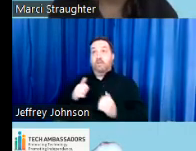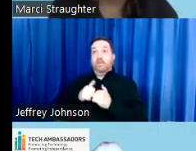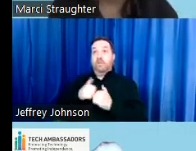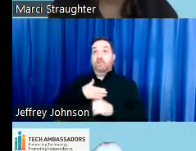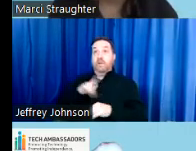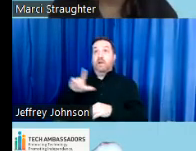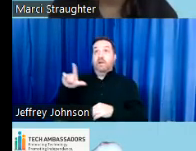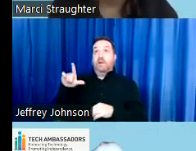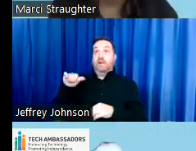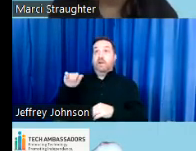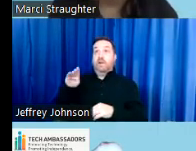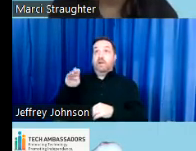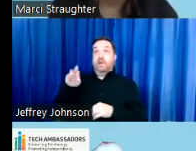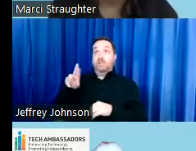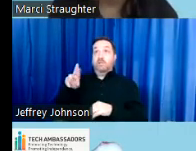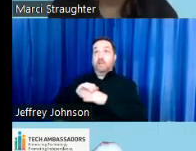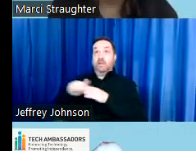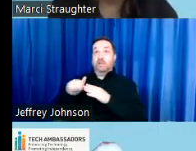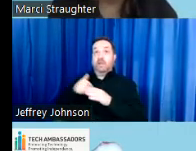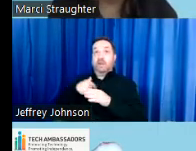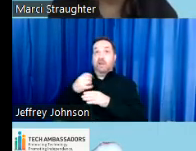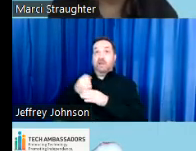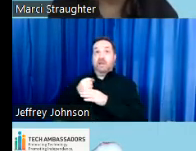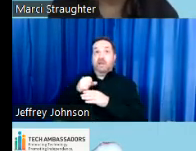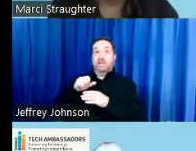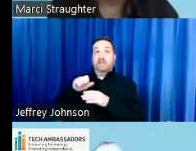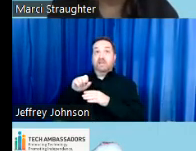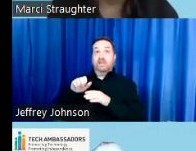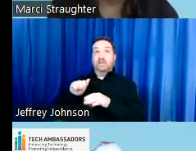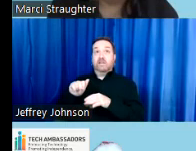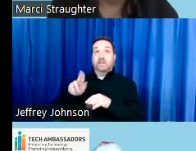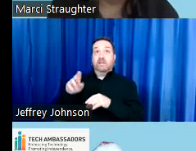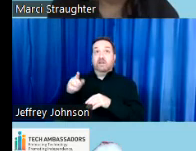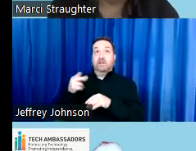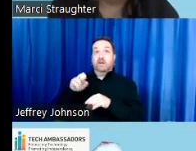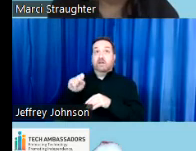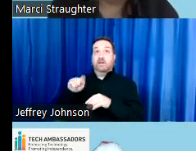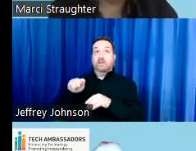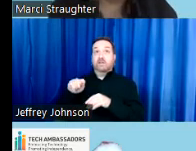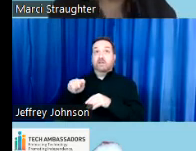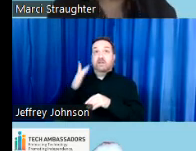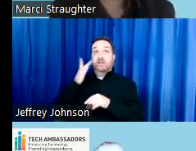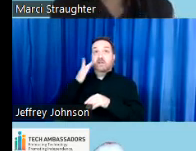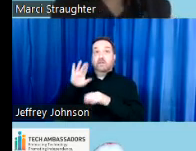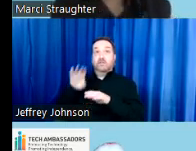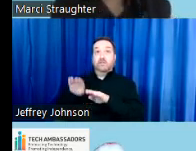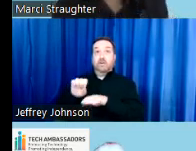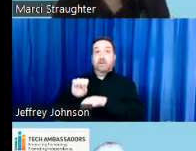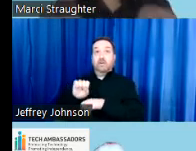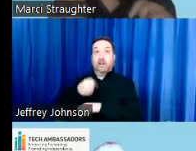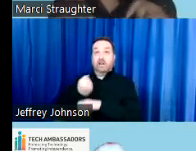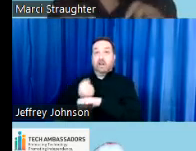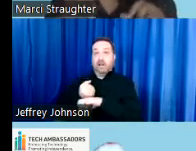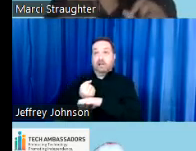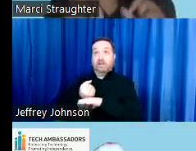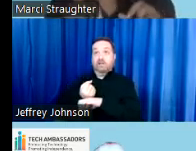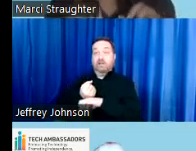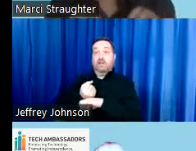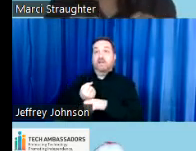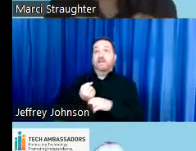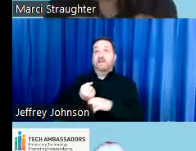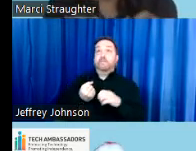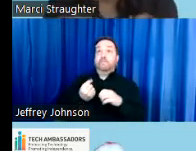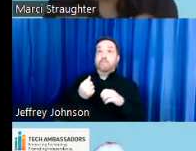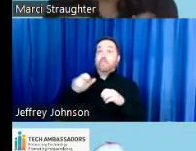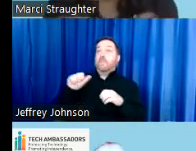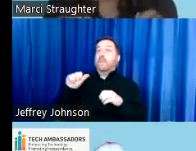got the August door lock. And with the August door lock, it comes with an app. It has an